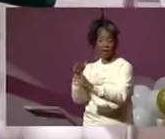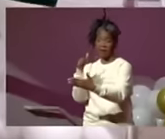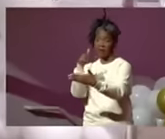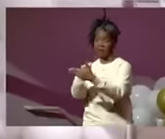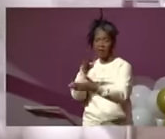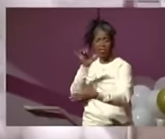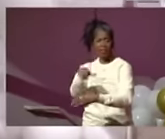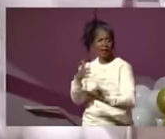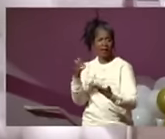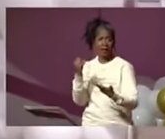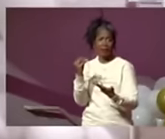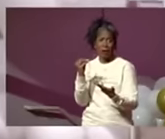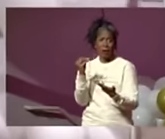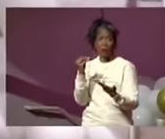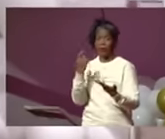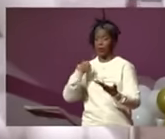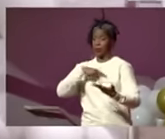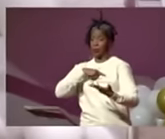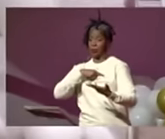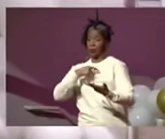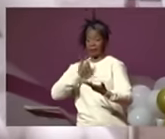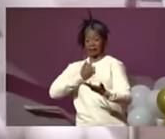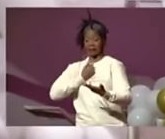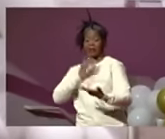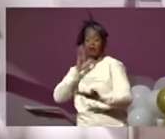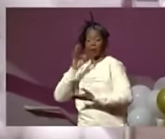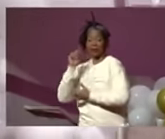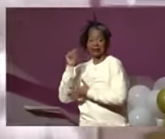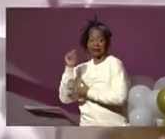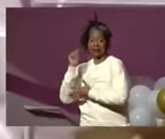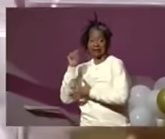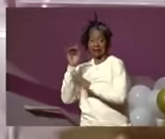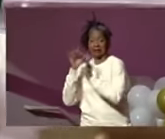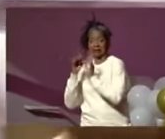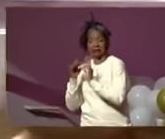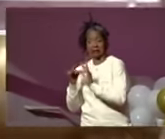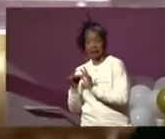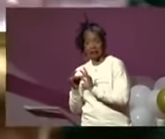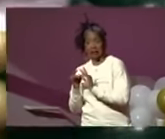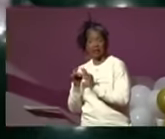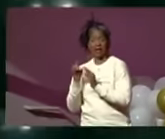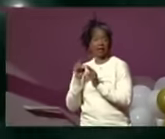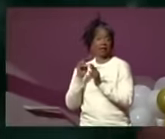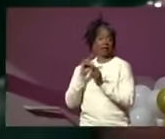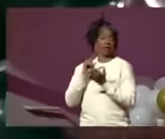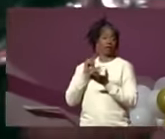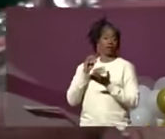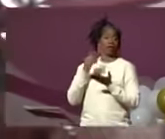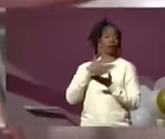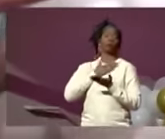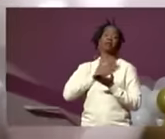And so I have to testify on Wednesday. And so I'm asking you to be in prayer